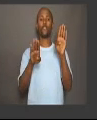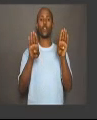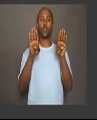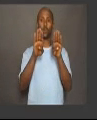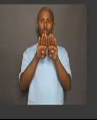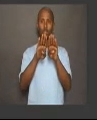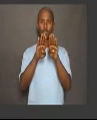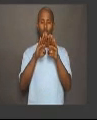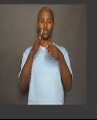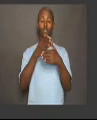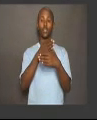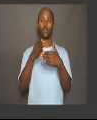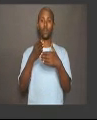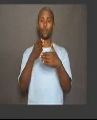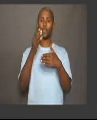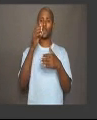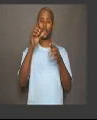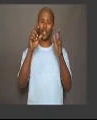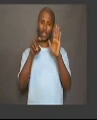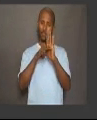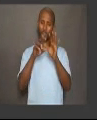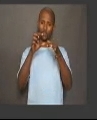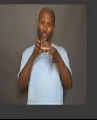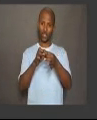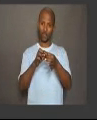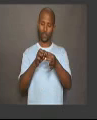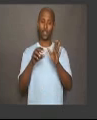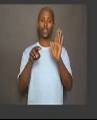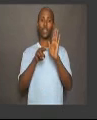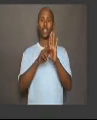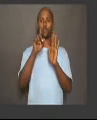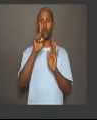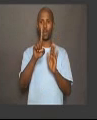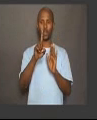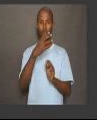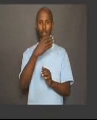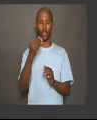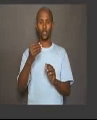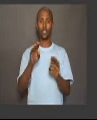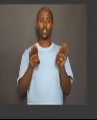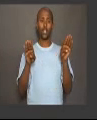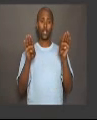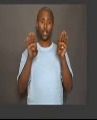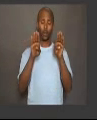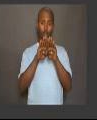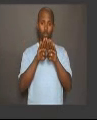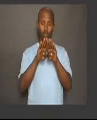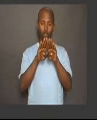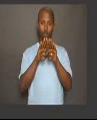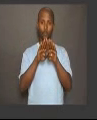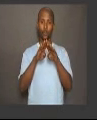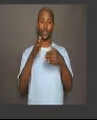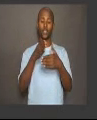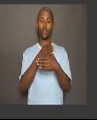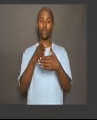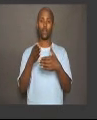interval -infinity, -1, and the closed interval